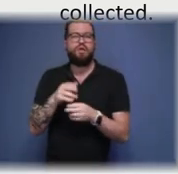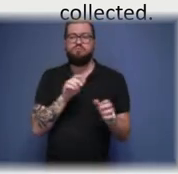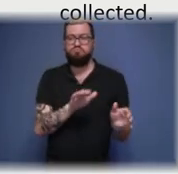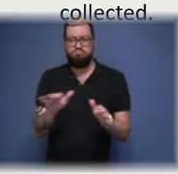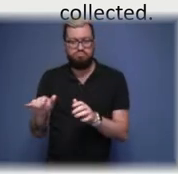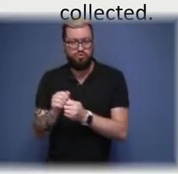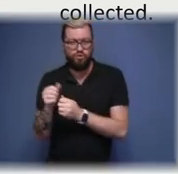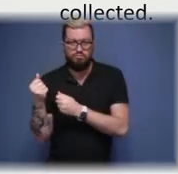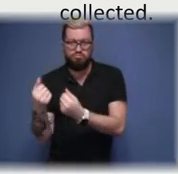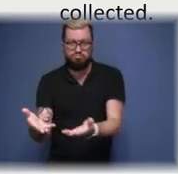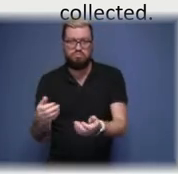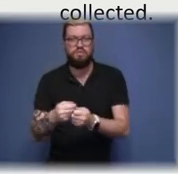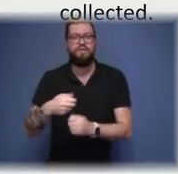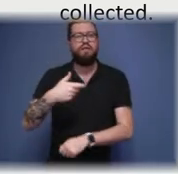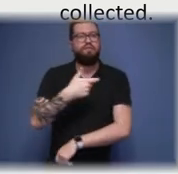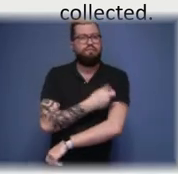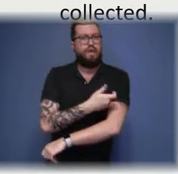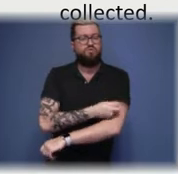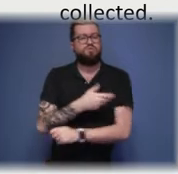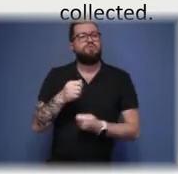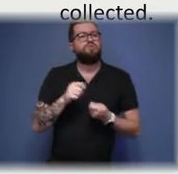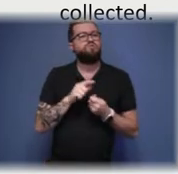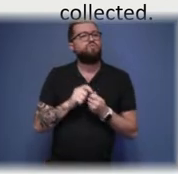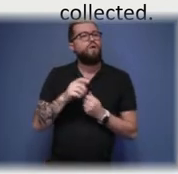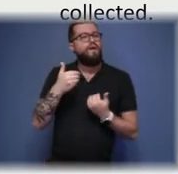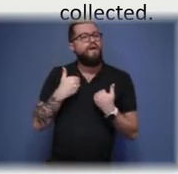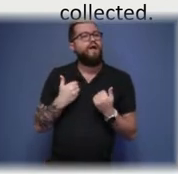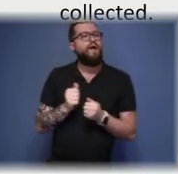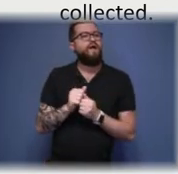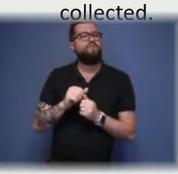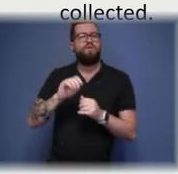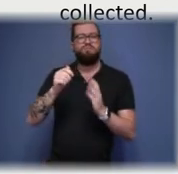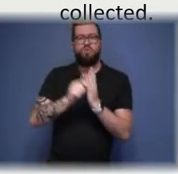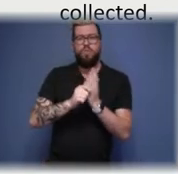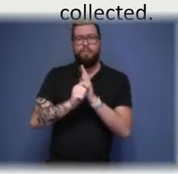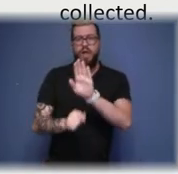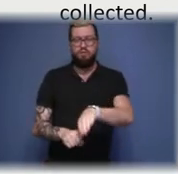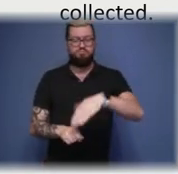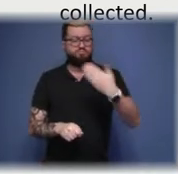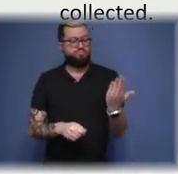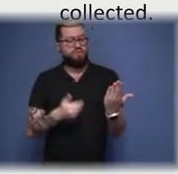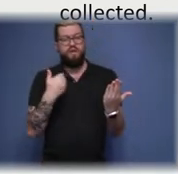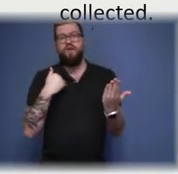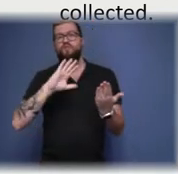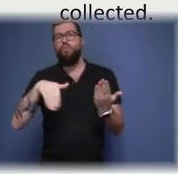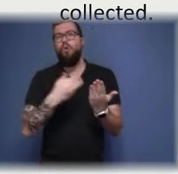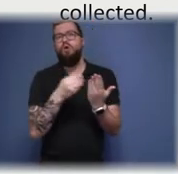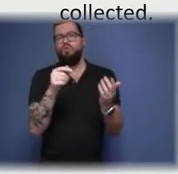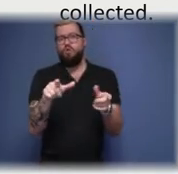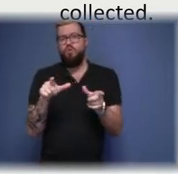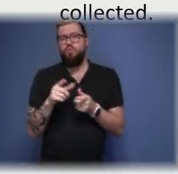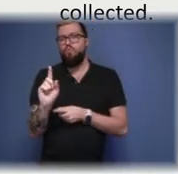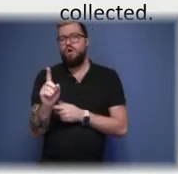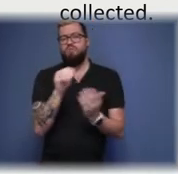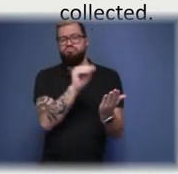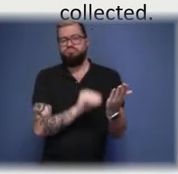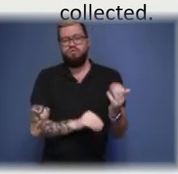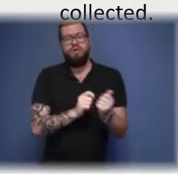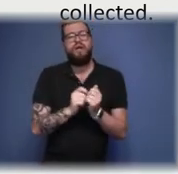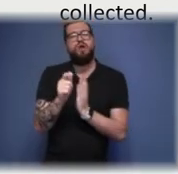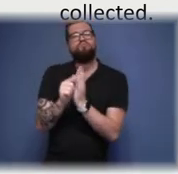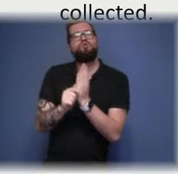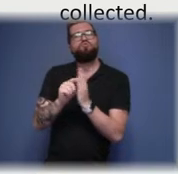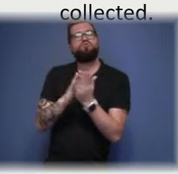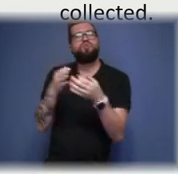on the table, you'll find a flyer with all of our locations listed, as well as our Take Back brochure, which